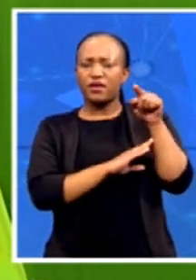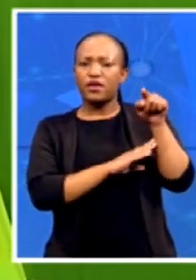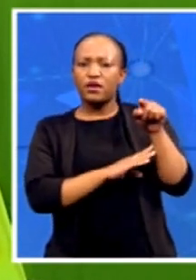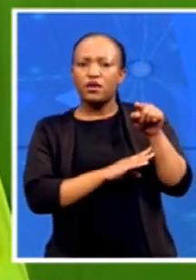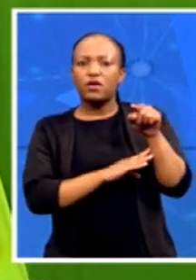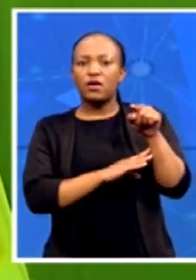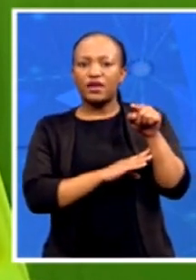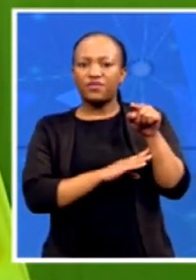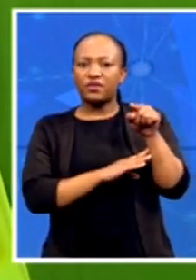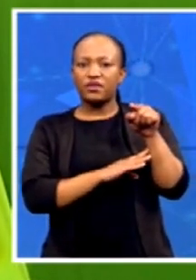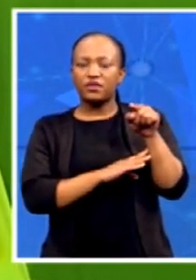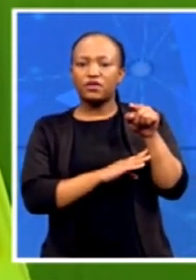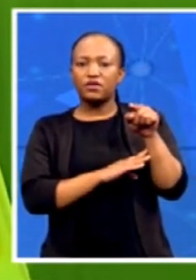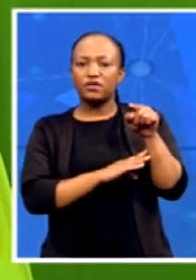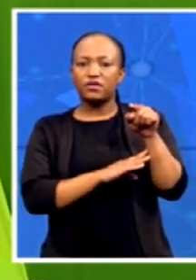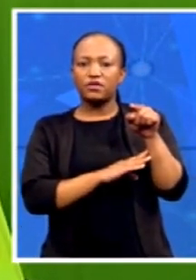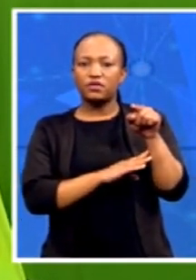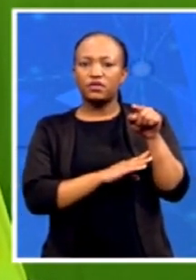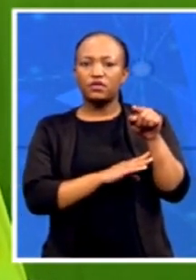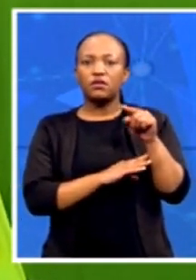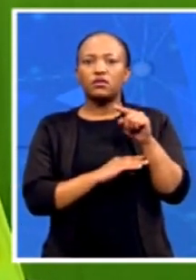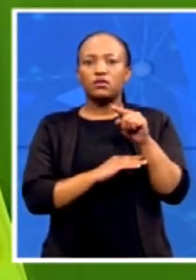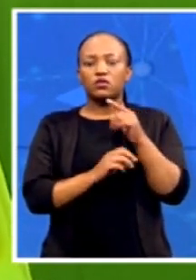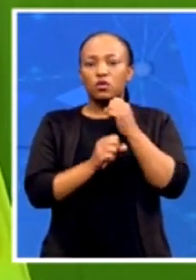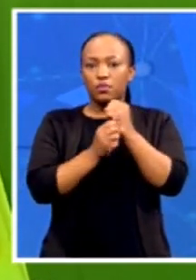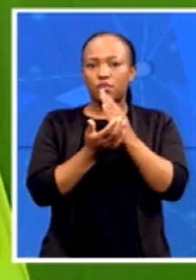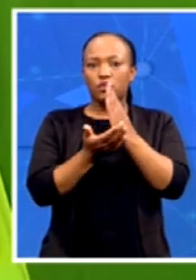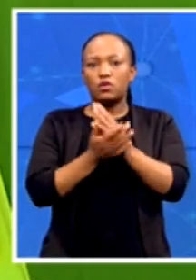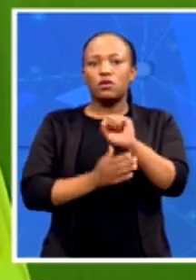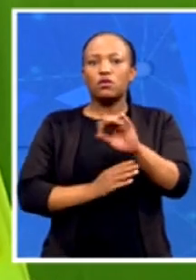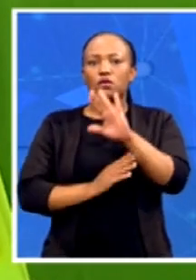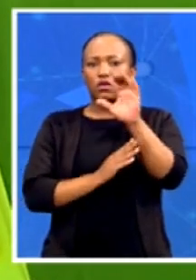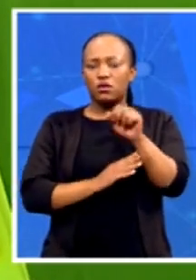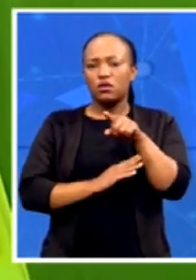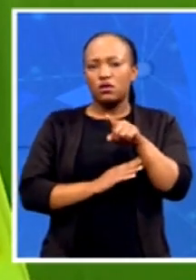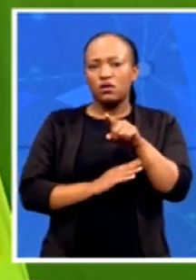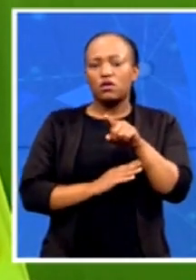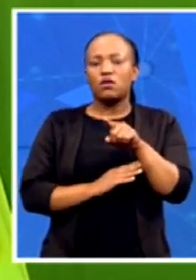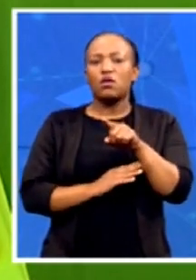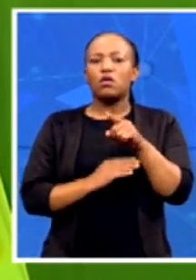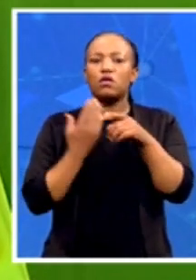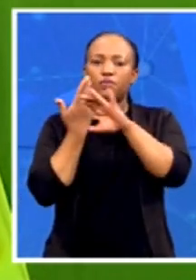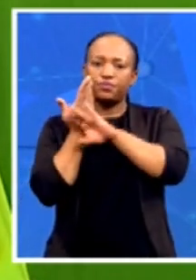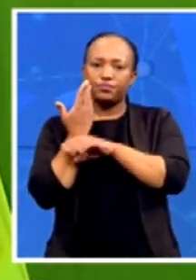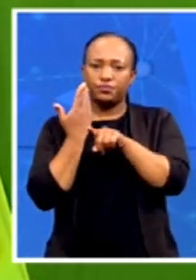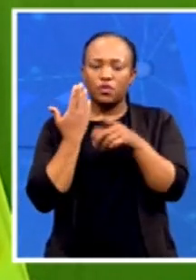ensuring that South Africans within the constitutional framework vote before the 1st of